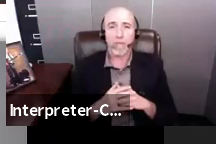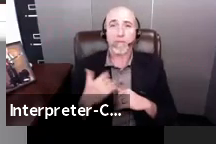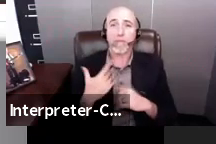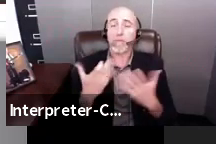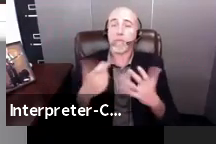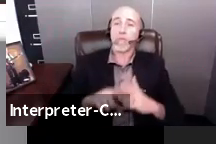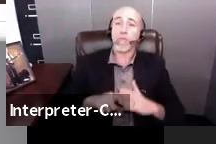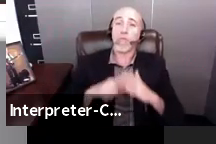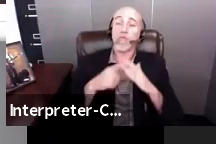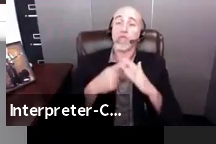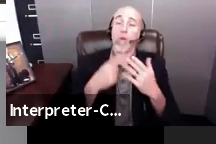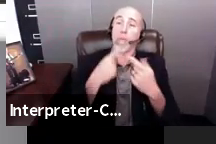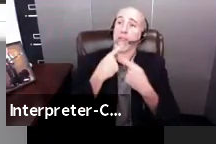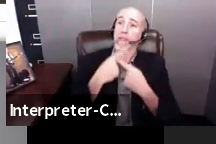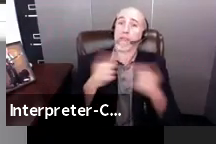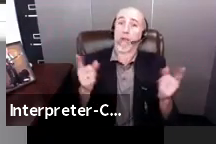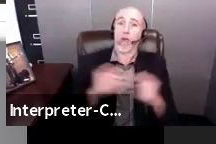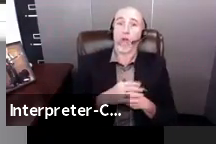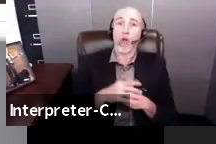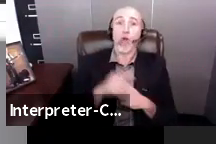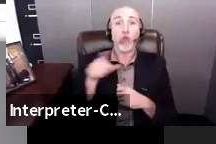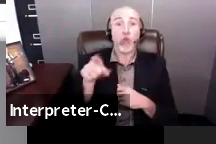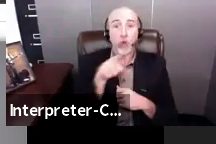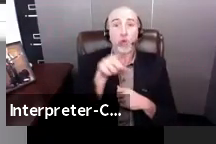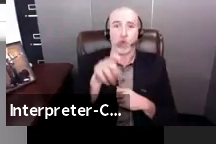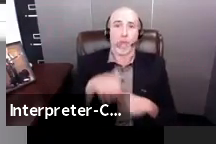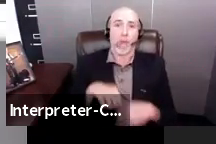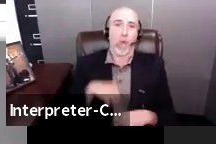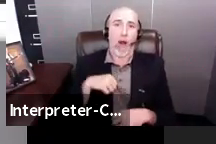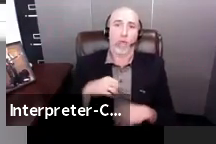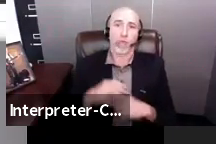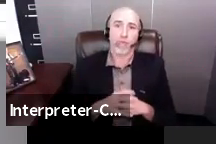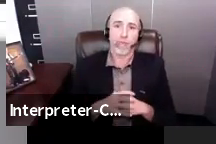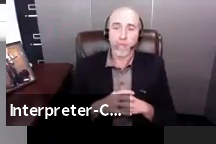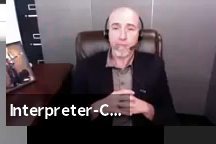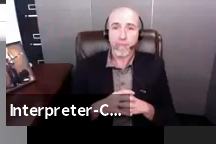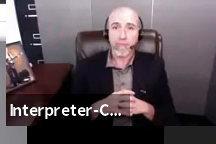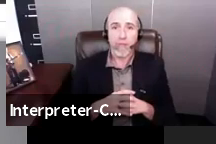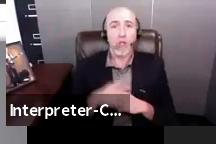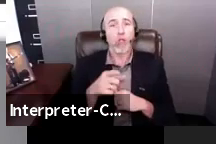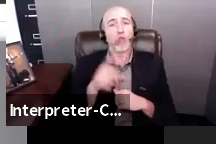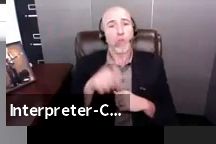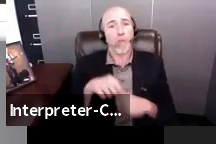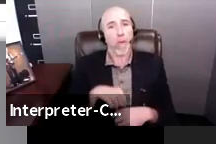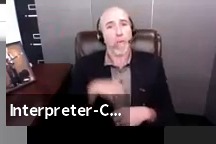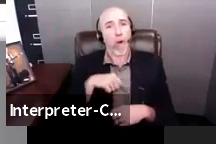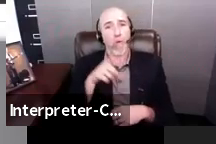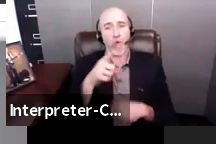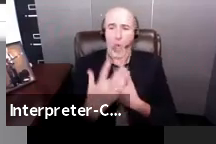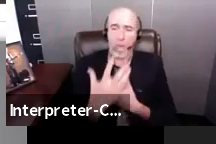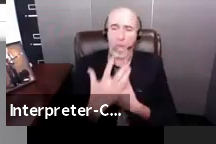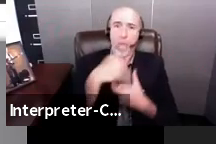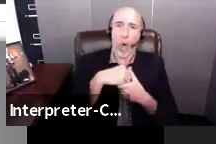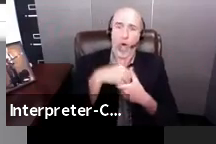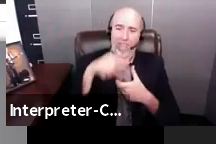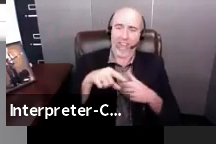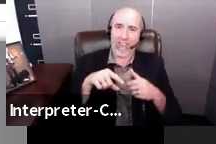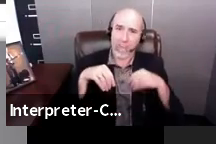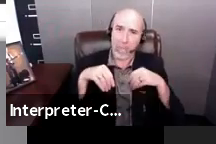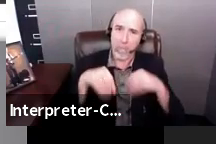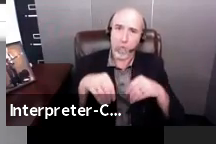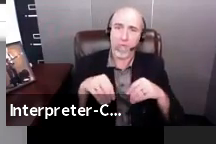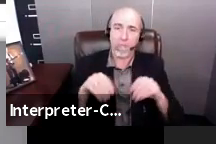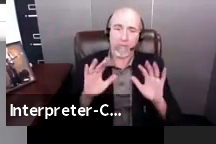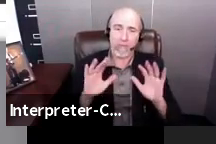by telling you that you should be proud. You should be proud that you're a part of this movement. You